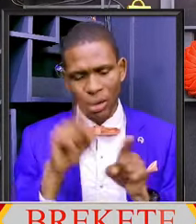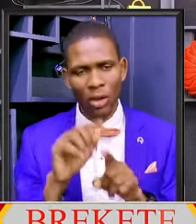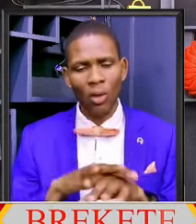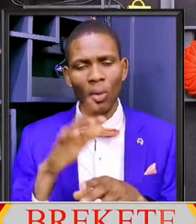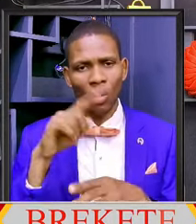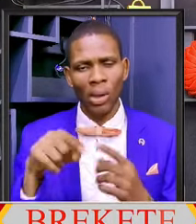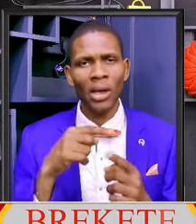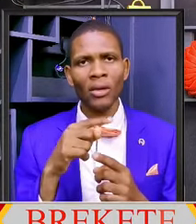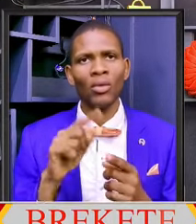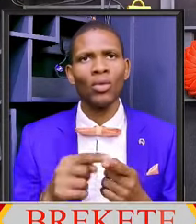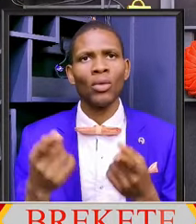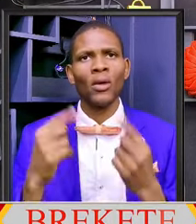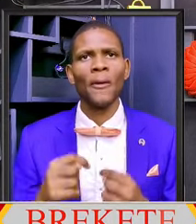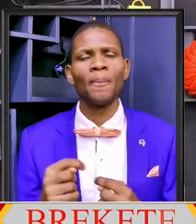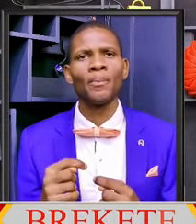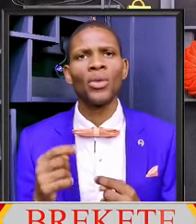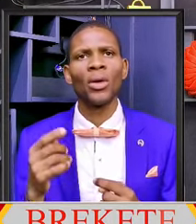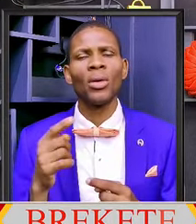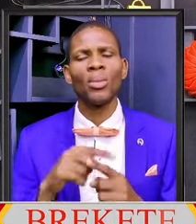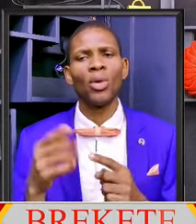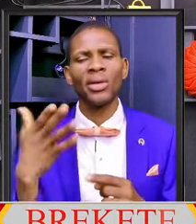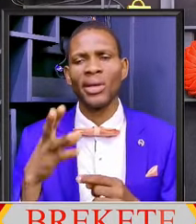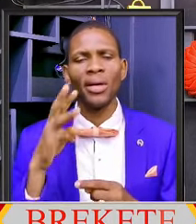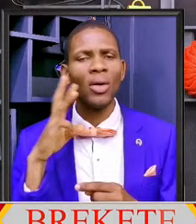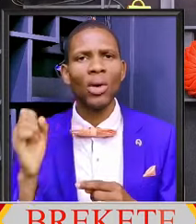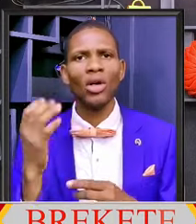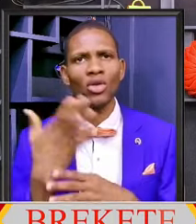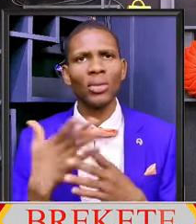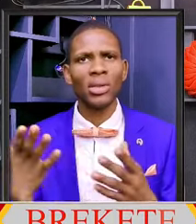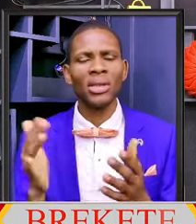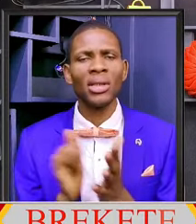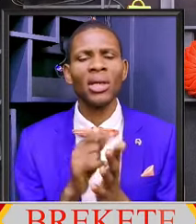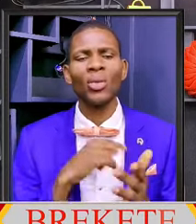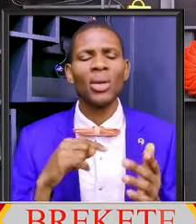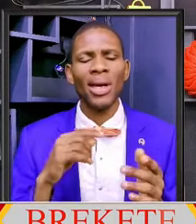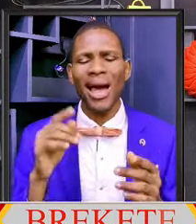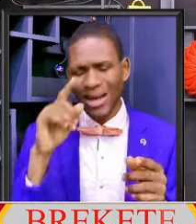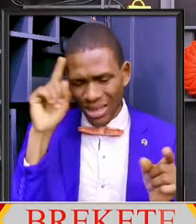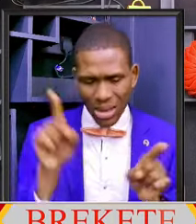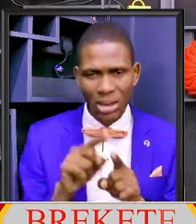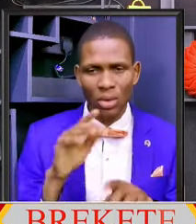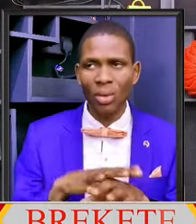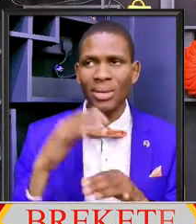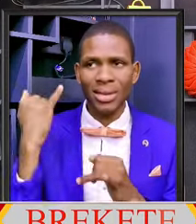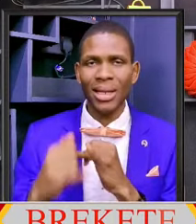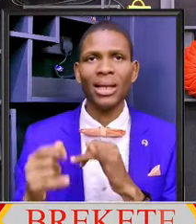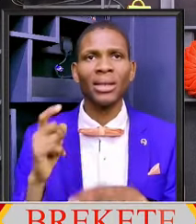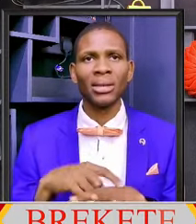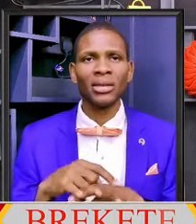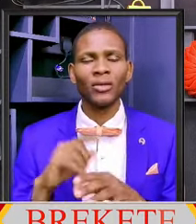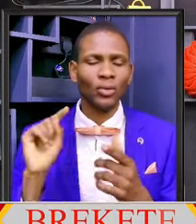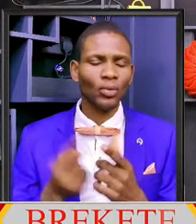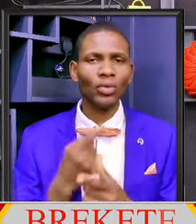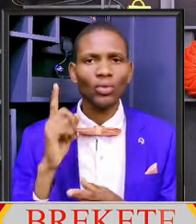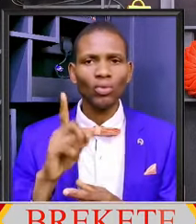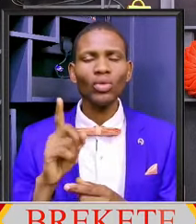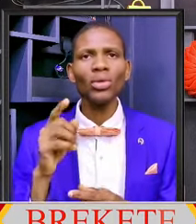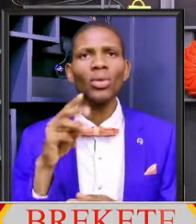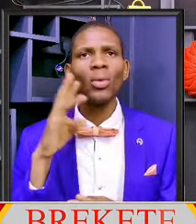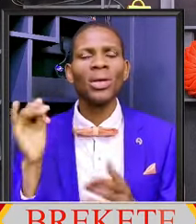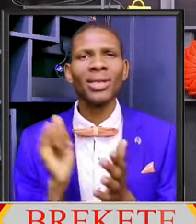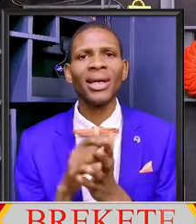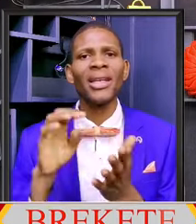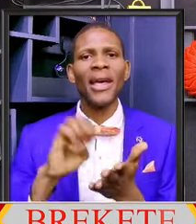why he's not seeing me. No, but there were some things we agreed on the last conversation we had. First one was that